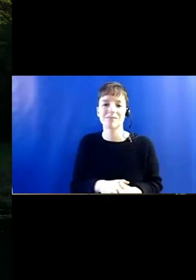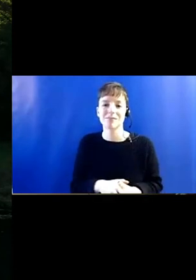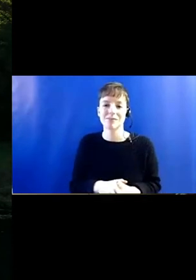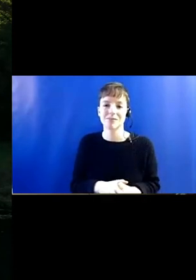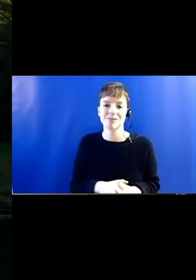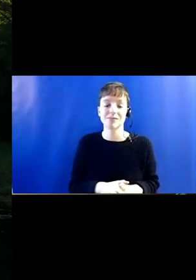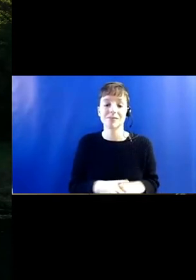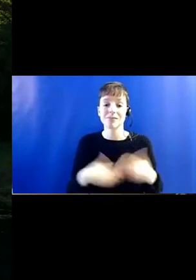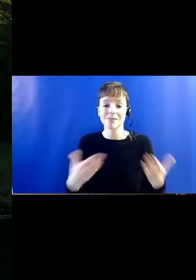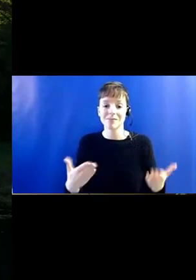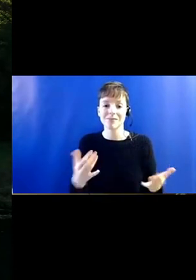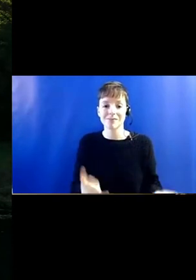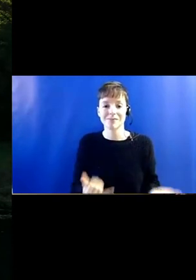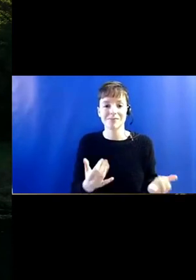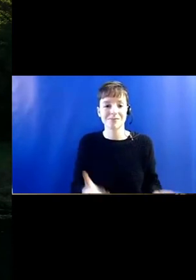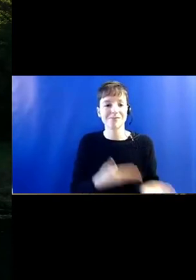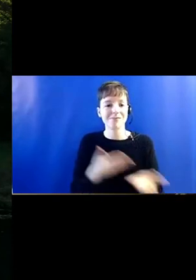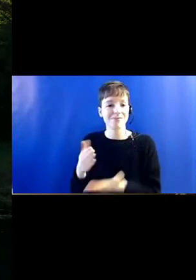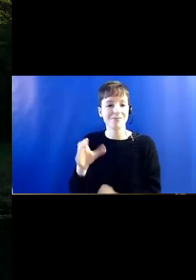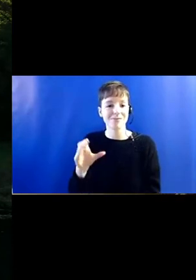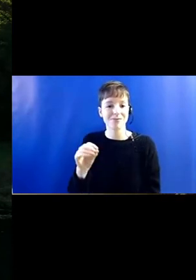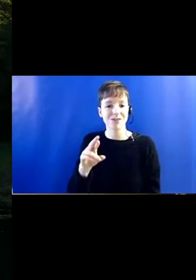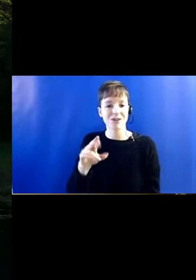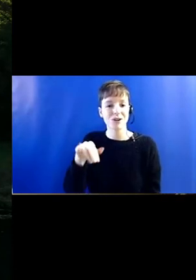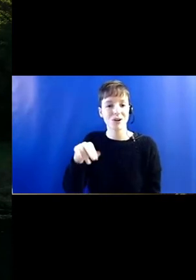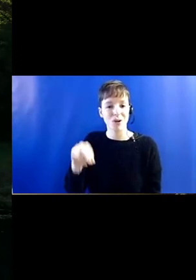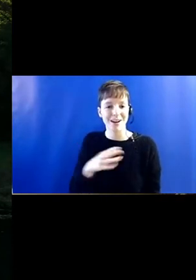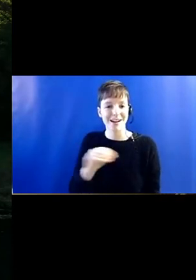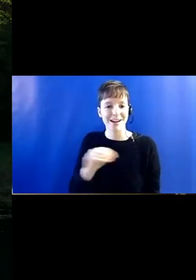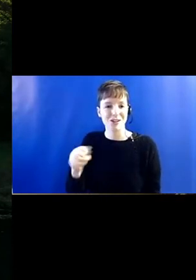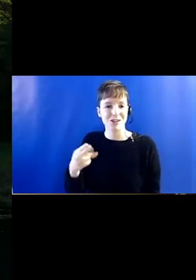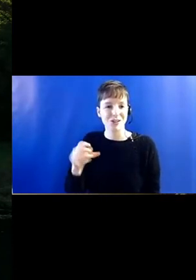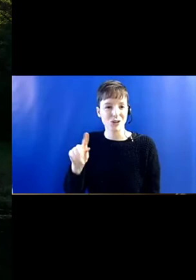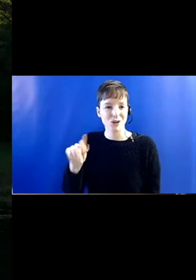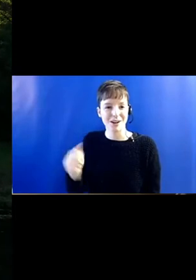and Shota, our star graduate student members of the team, will take over.